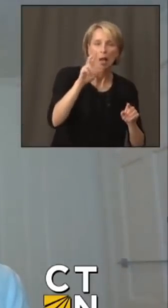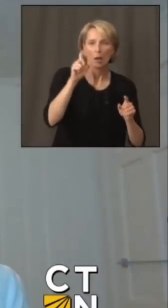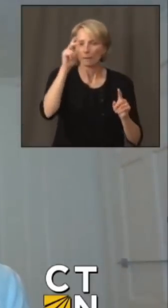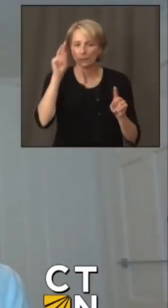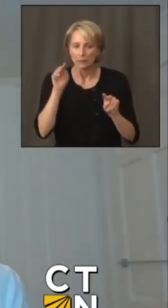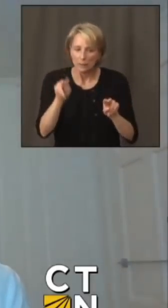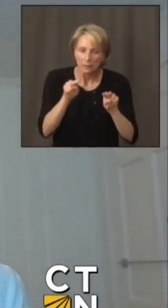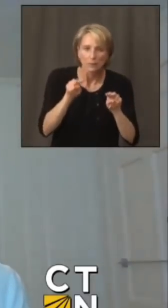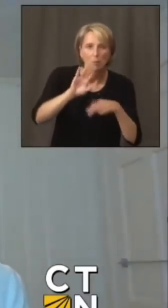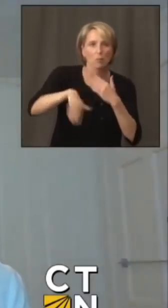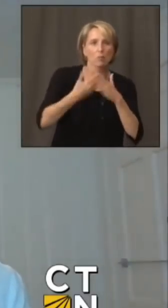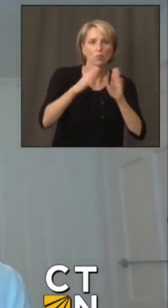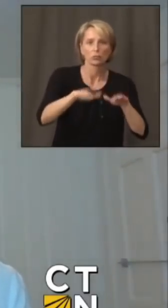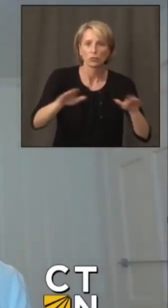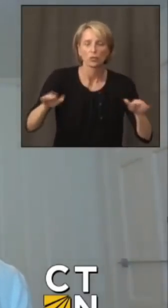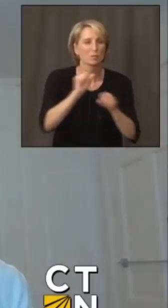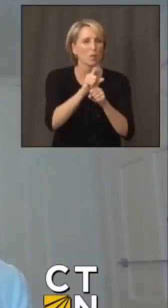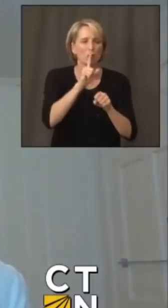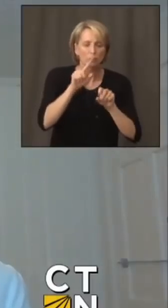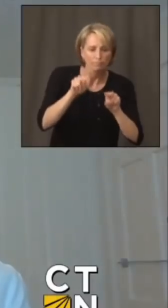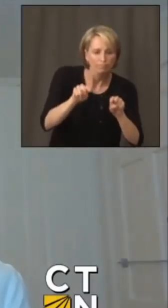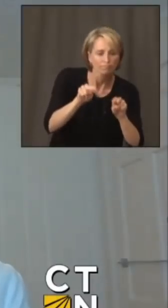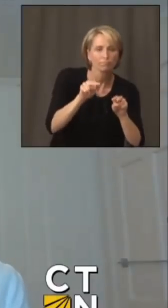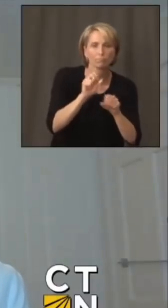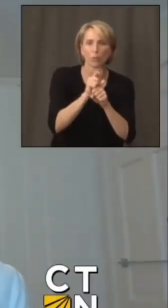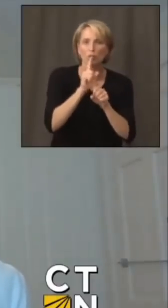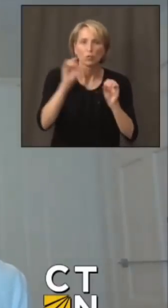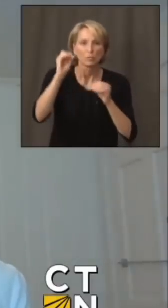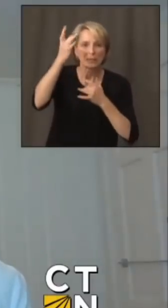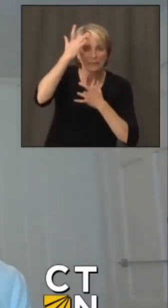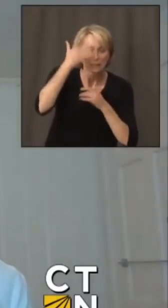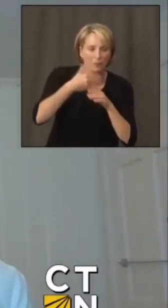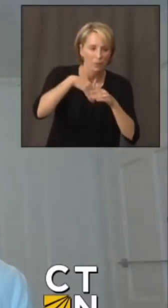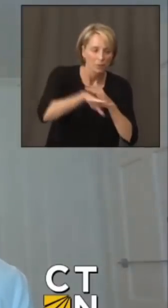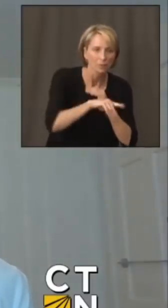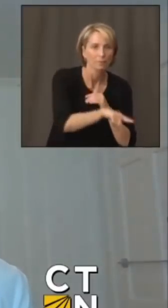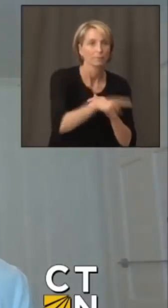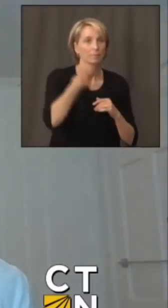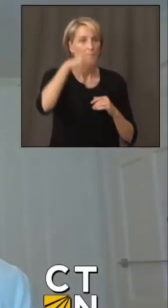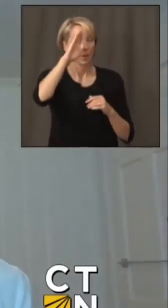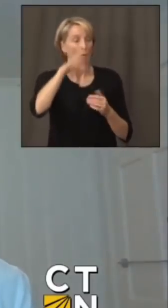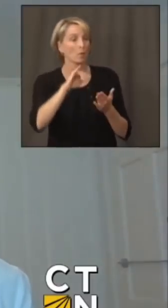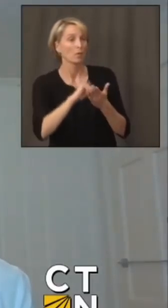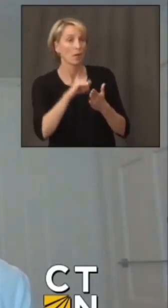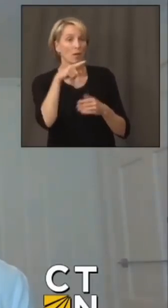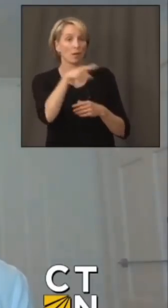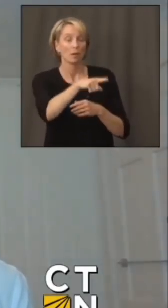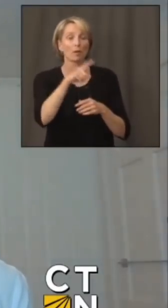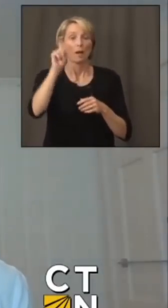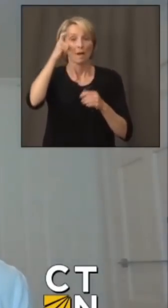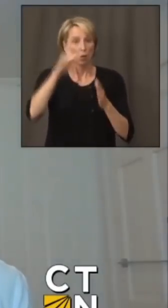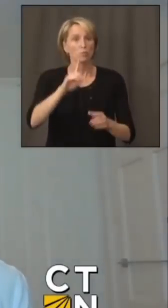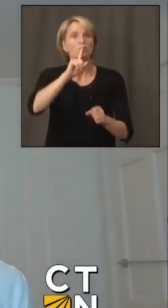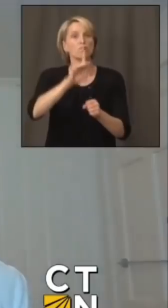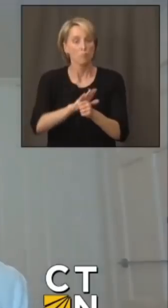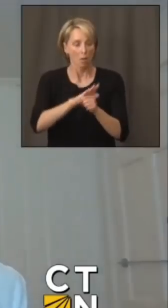children walk in each day. Governor, today you committed to testing for childcare workers, and they were so relieved to hear that.